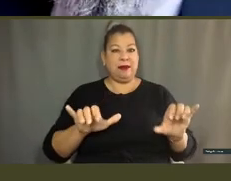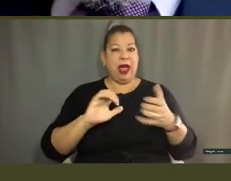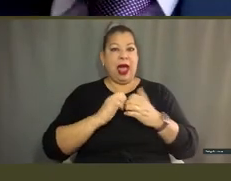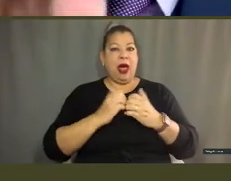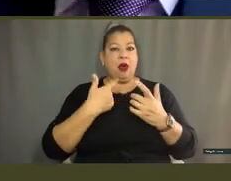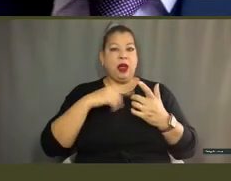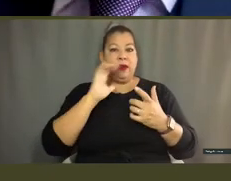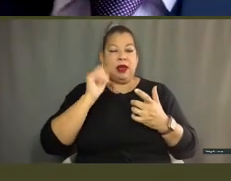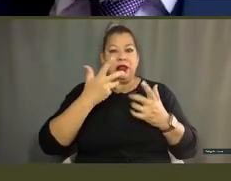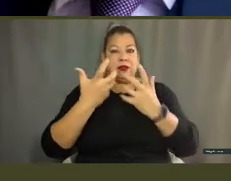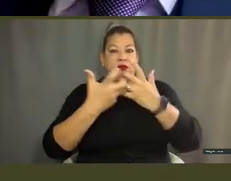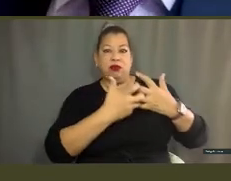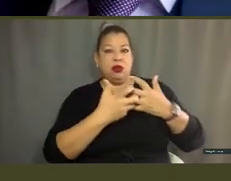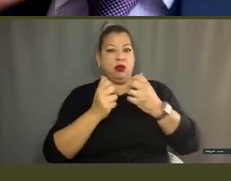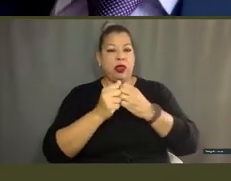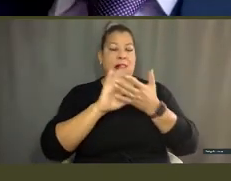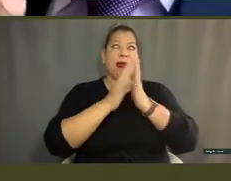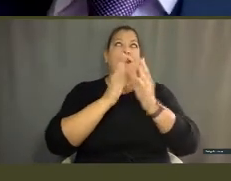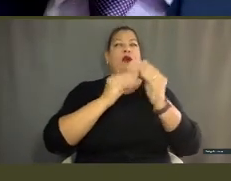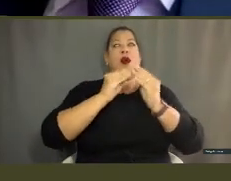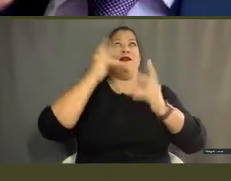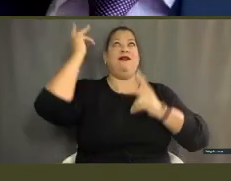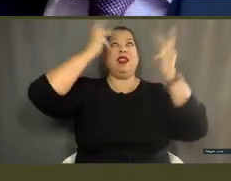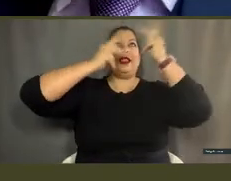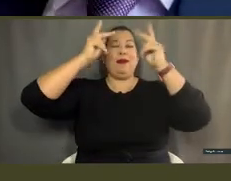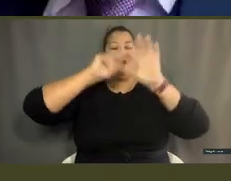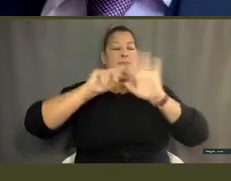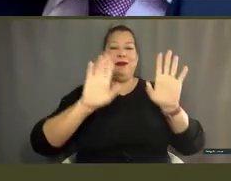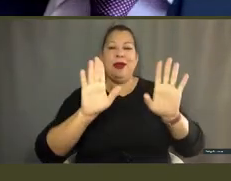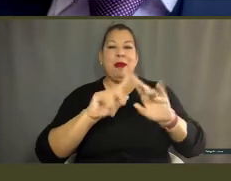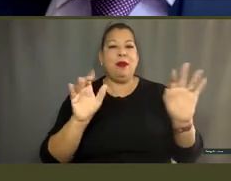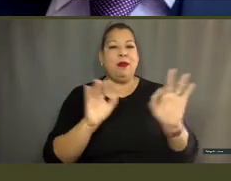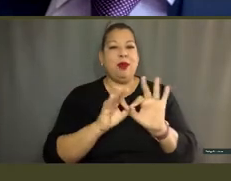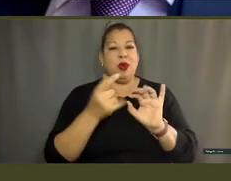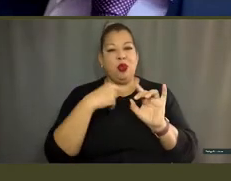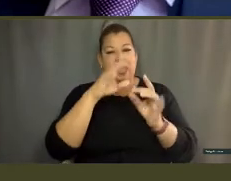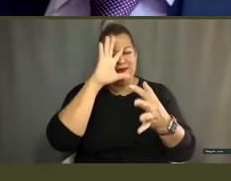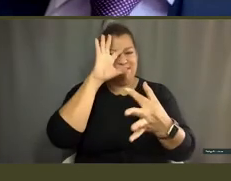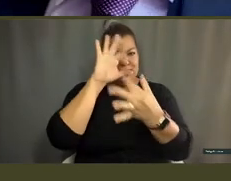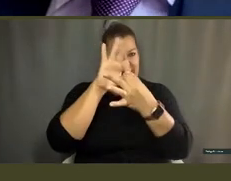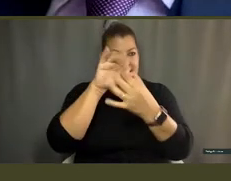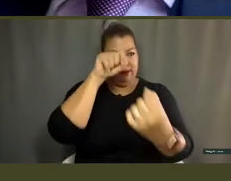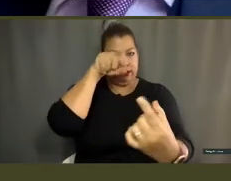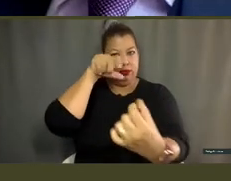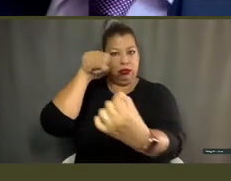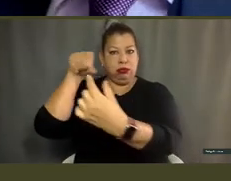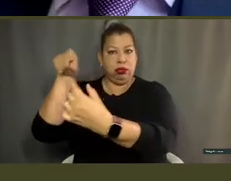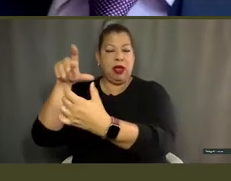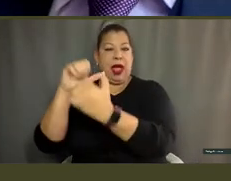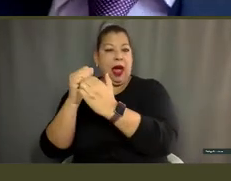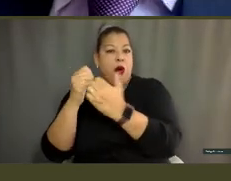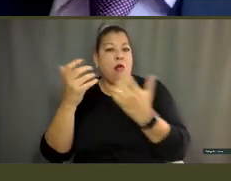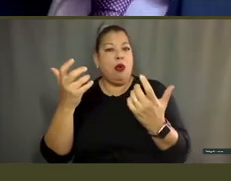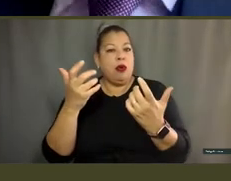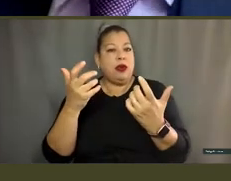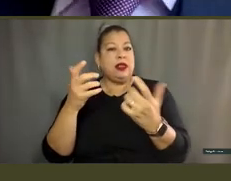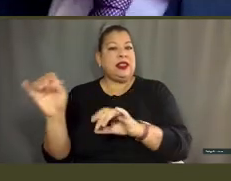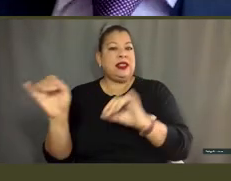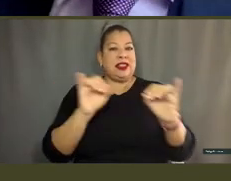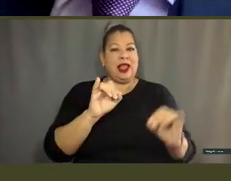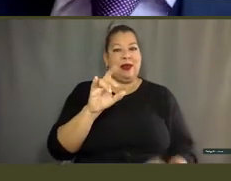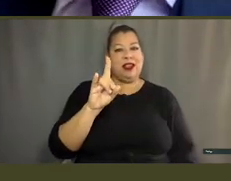I'm not trying to get too philosophical, but I think it's important that we connect these things, you know, very much as Frank is